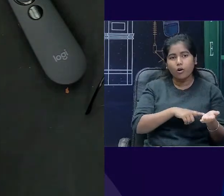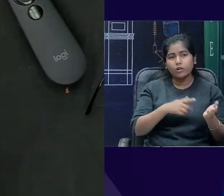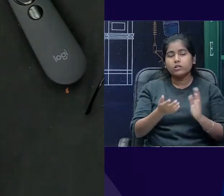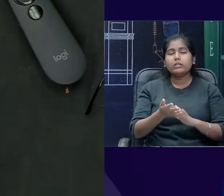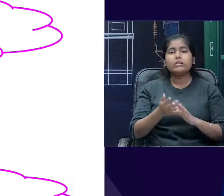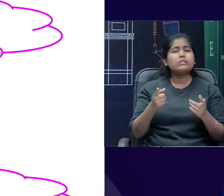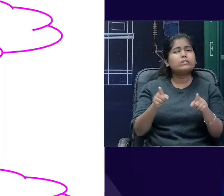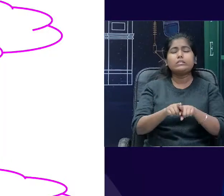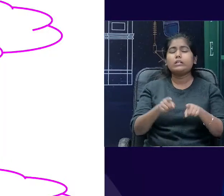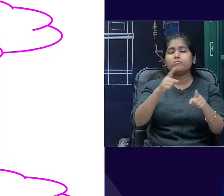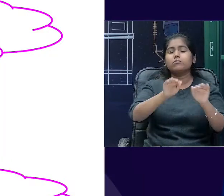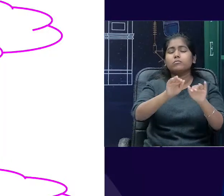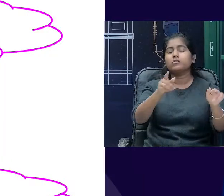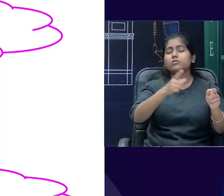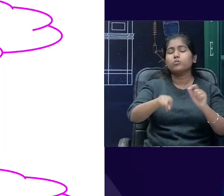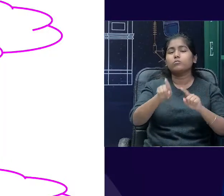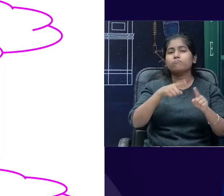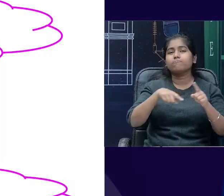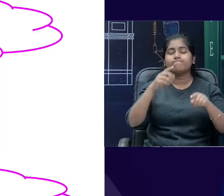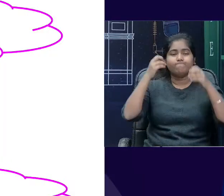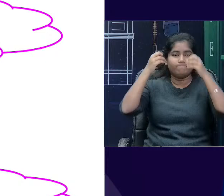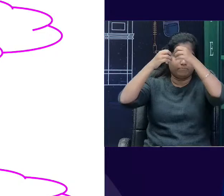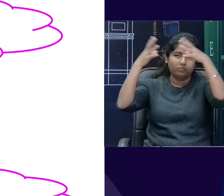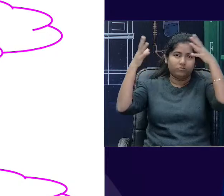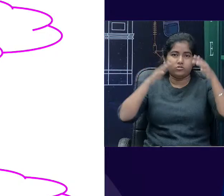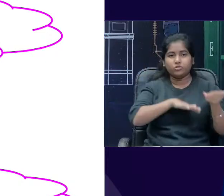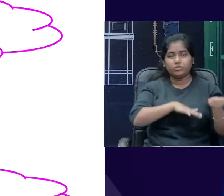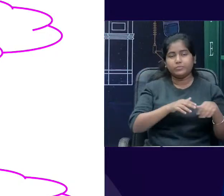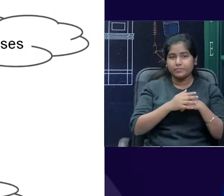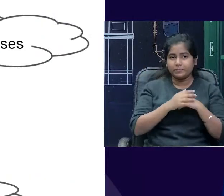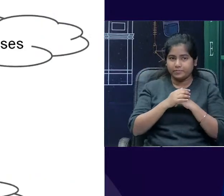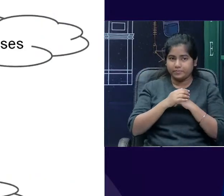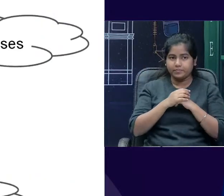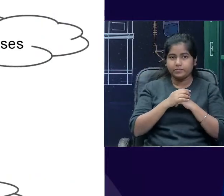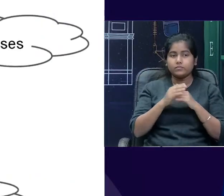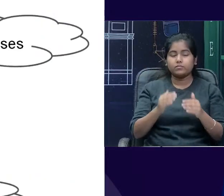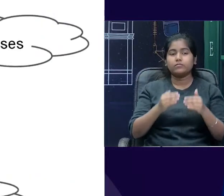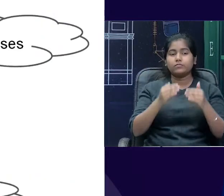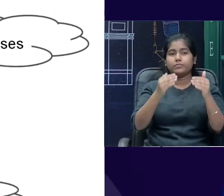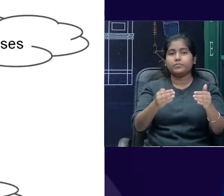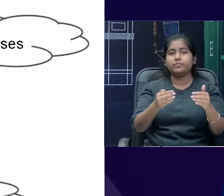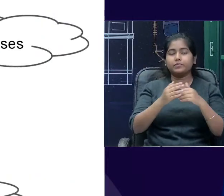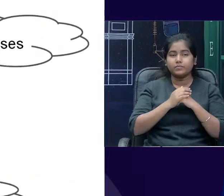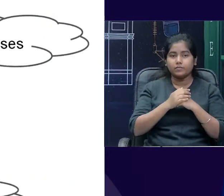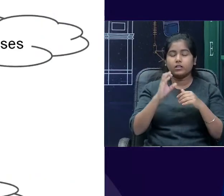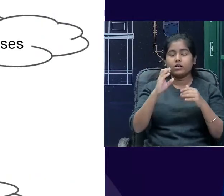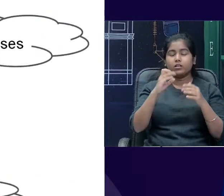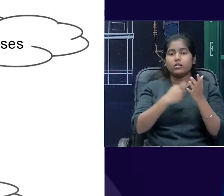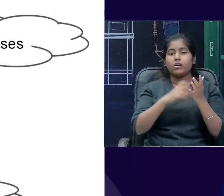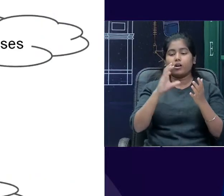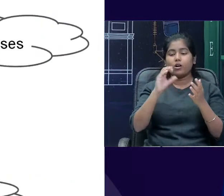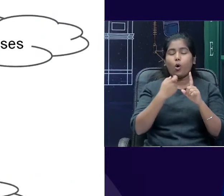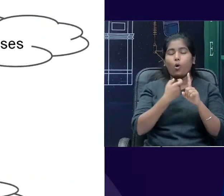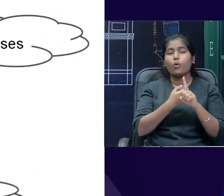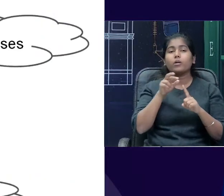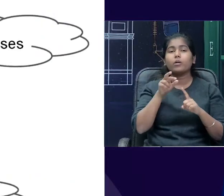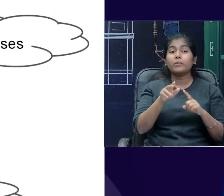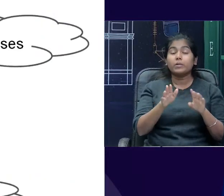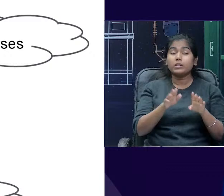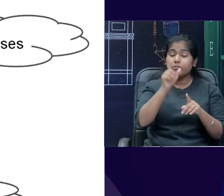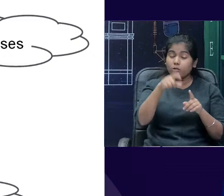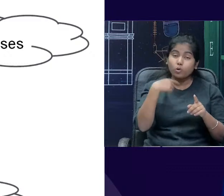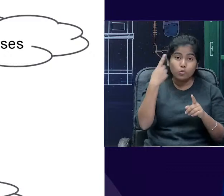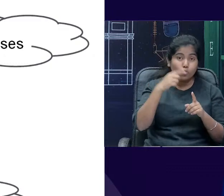the imagination of our students Right. also. Right. And next we move crook. Crook. Crook means the criminal.